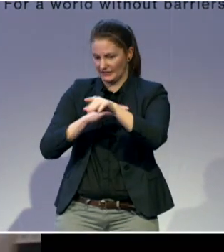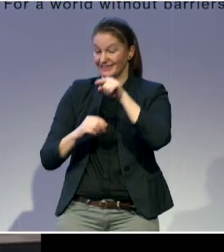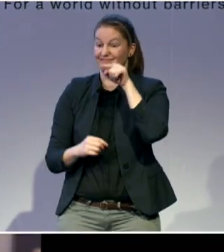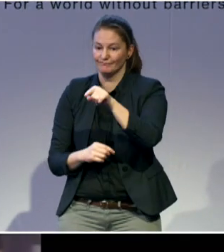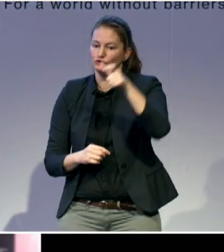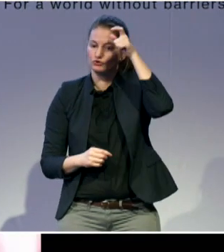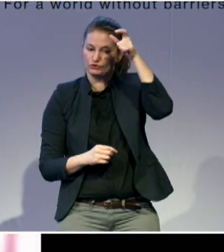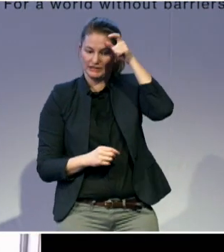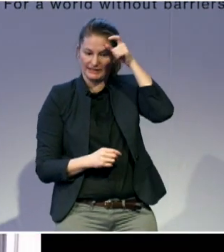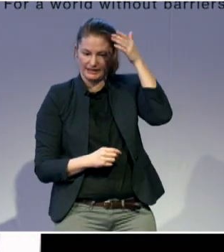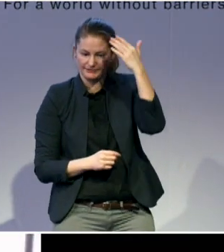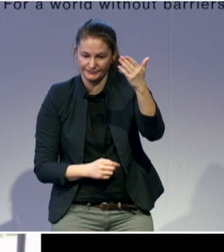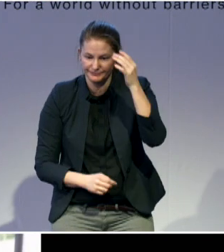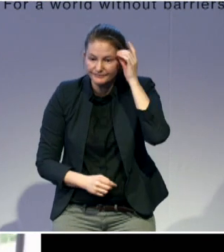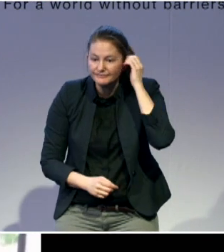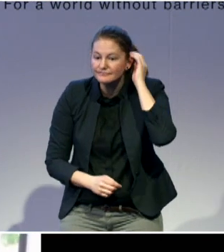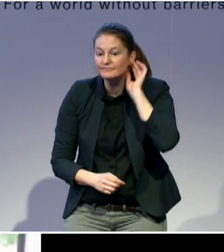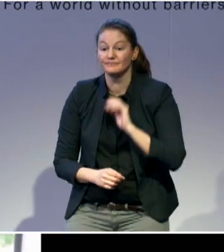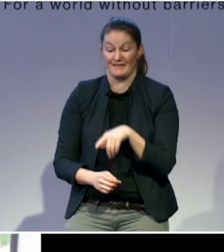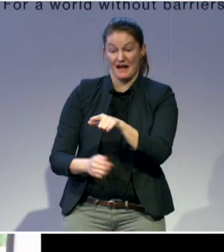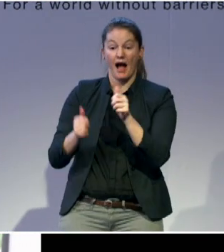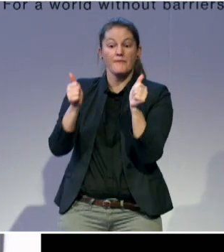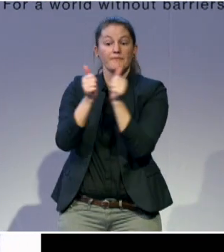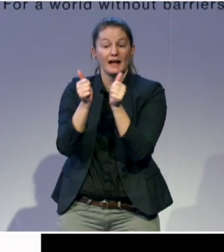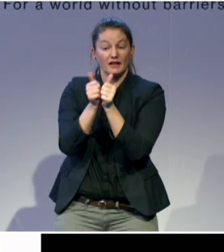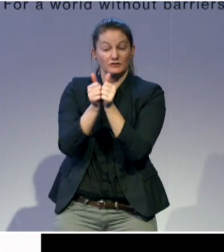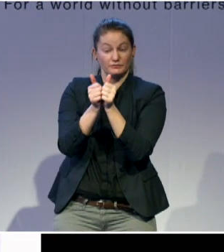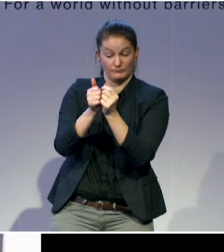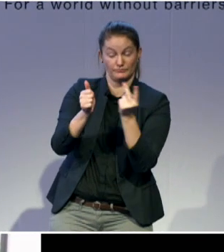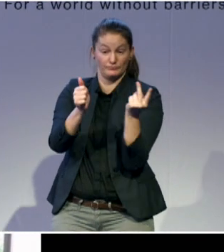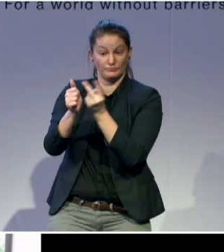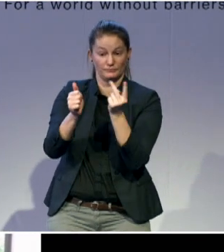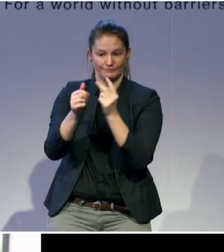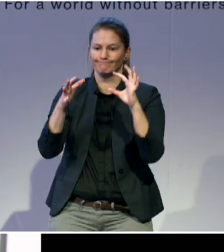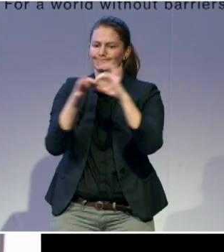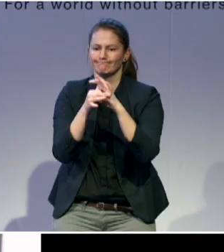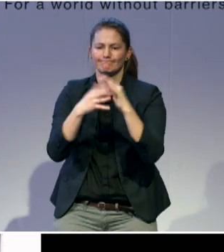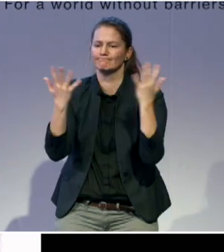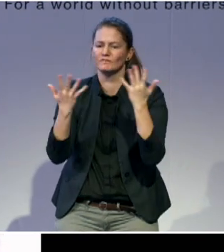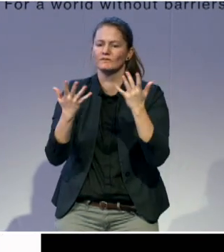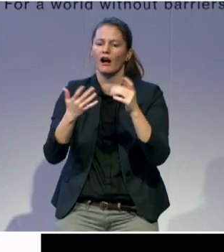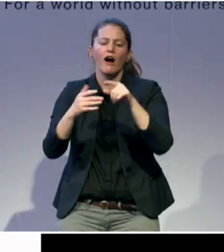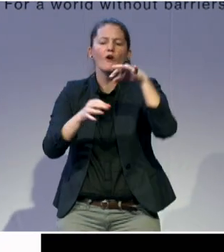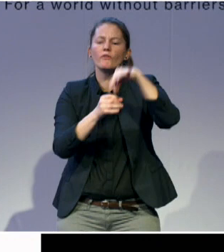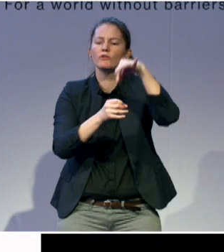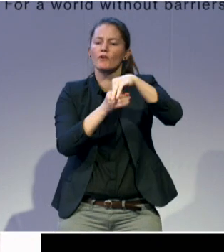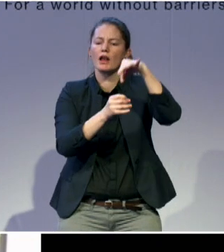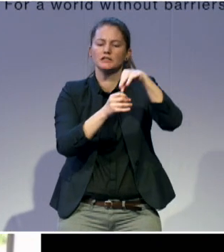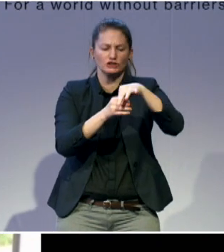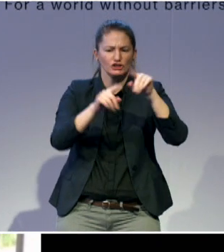has created a ballot template for people who are blind that can be used both by those who can read Braille and those who